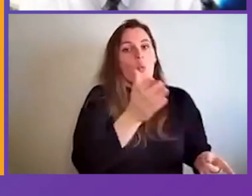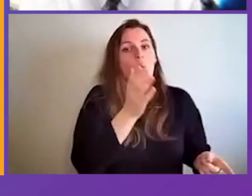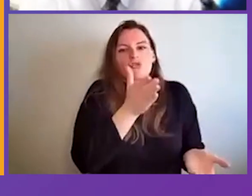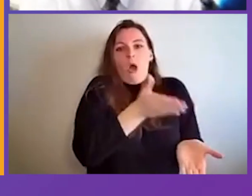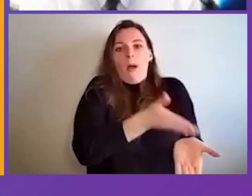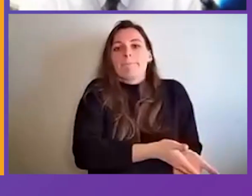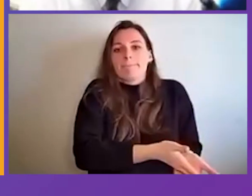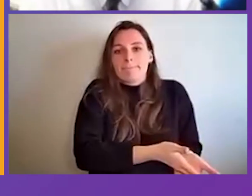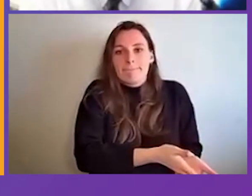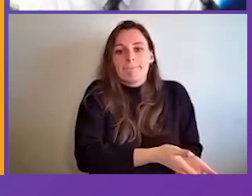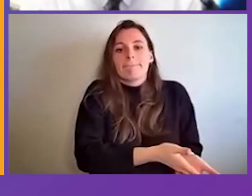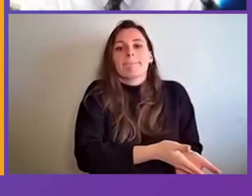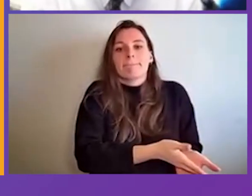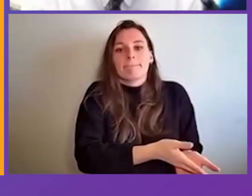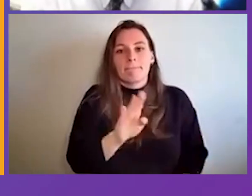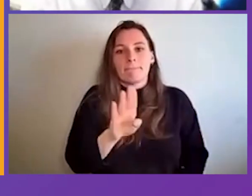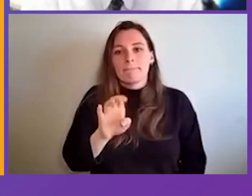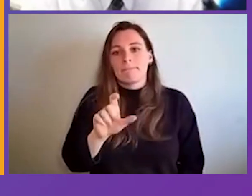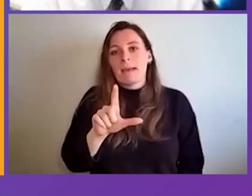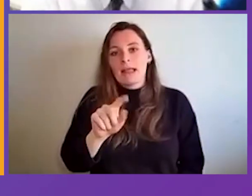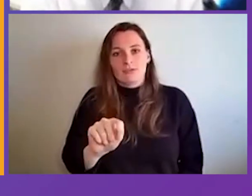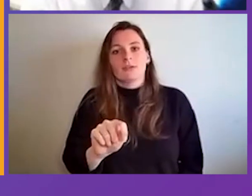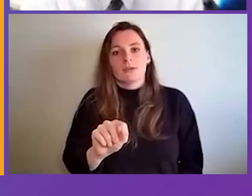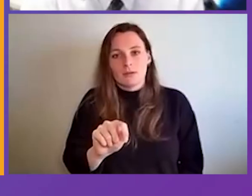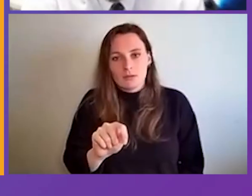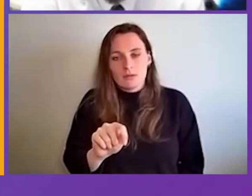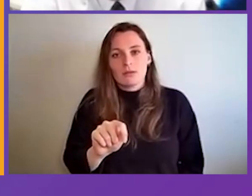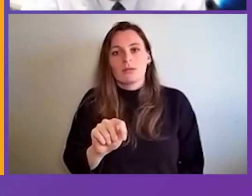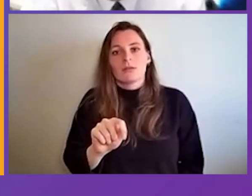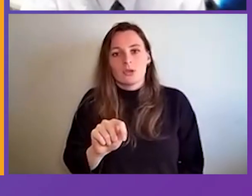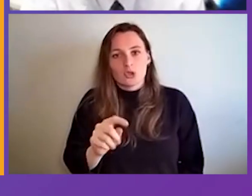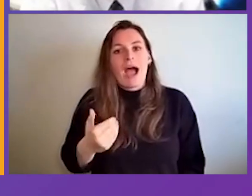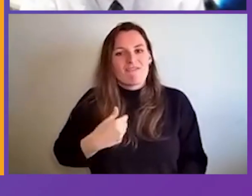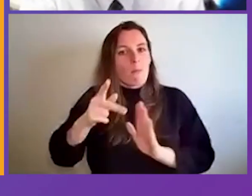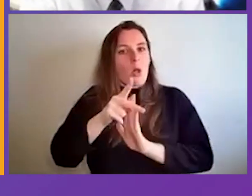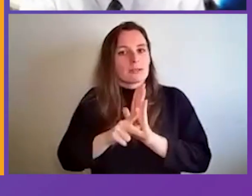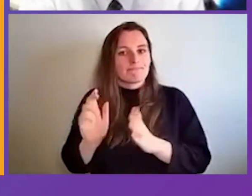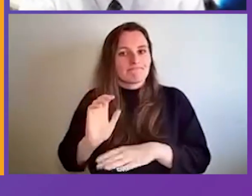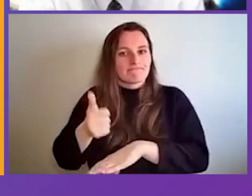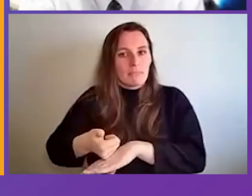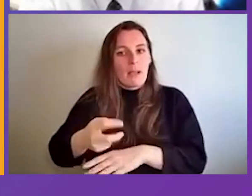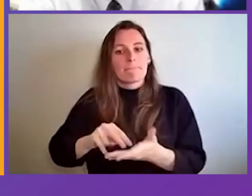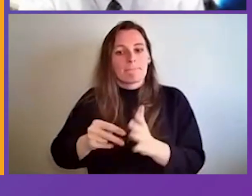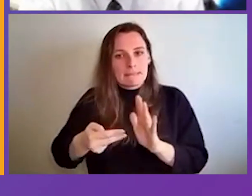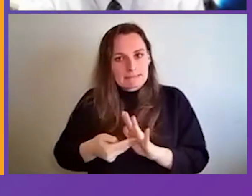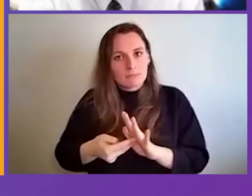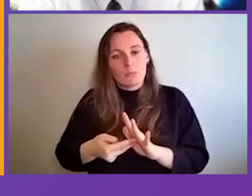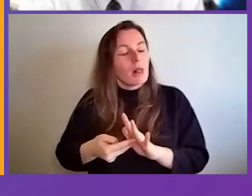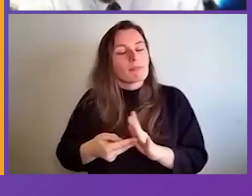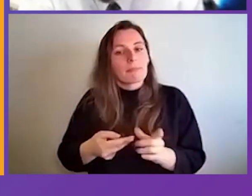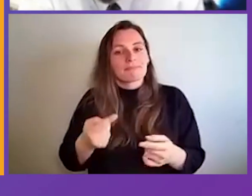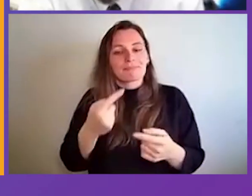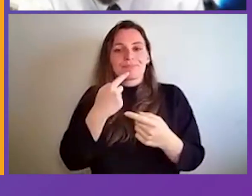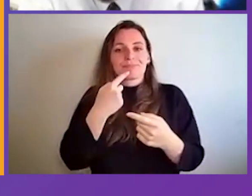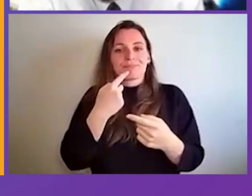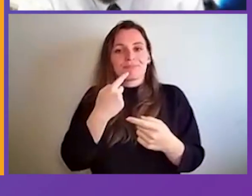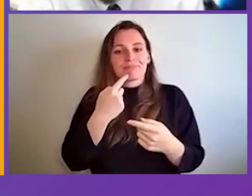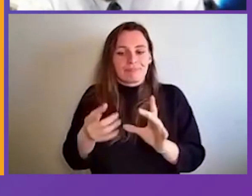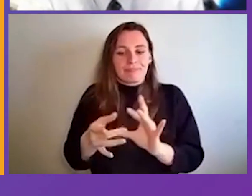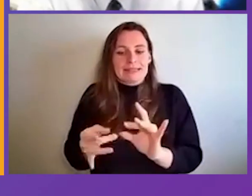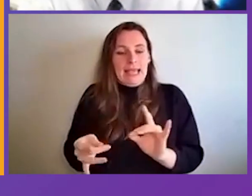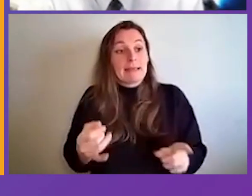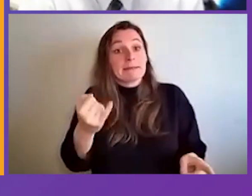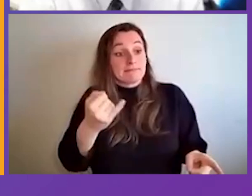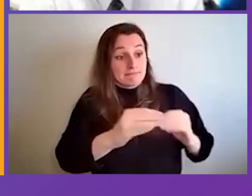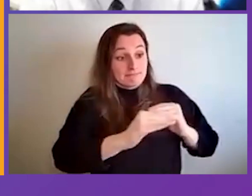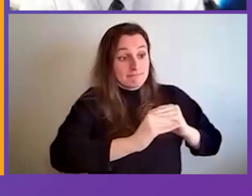to institute a policy where they do not turn on the belt loader while there's a wheelchair on it. And